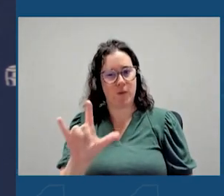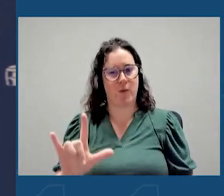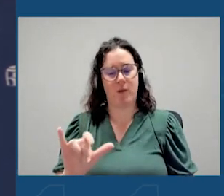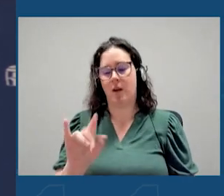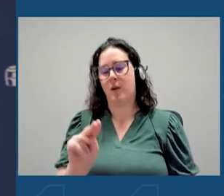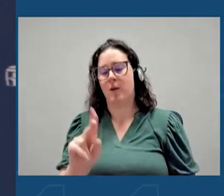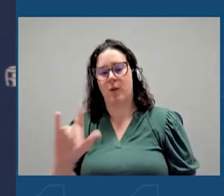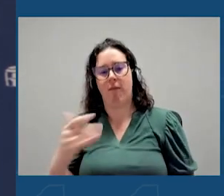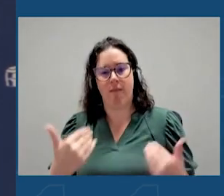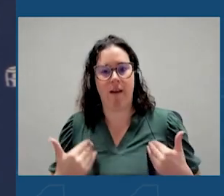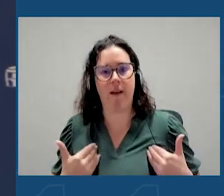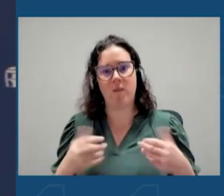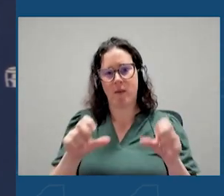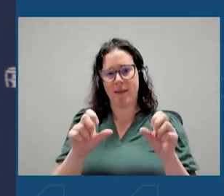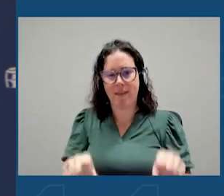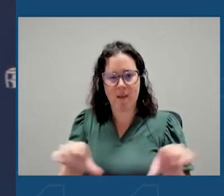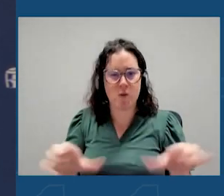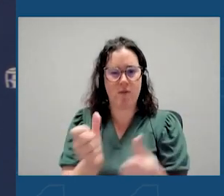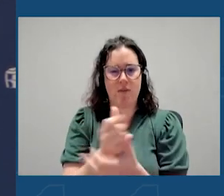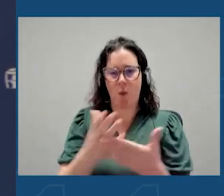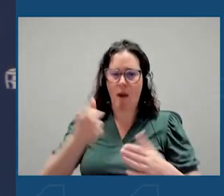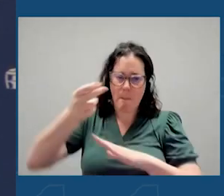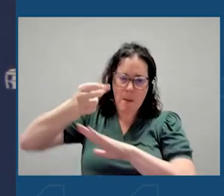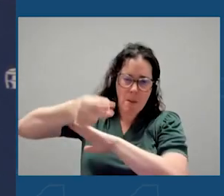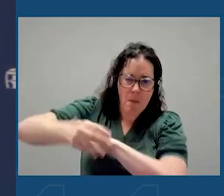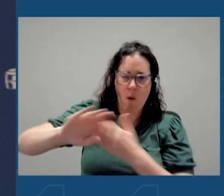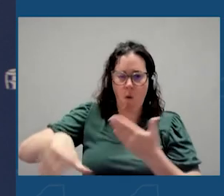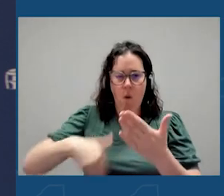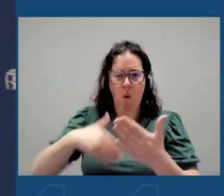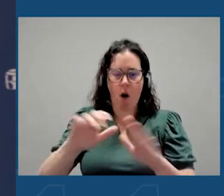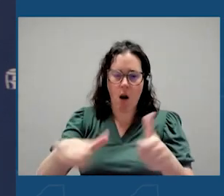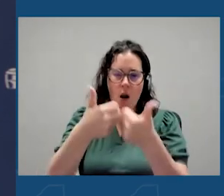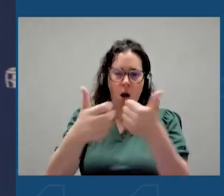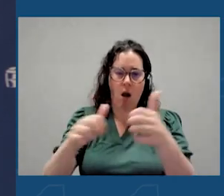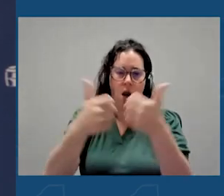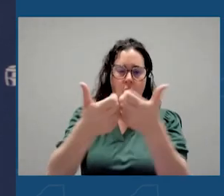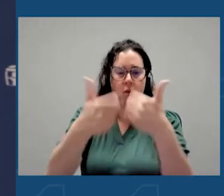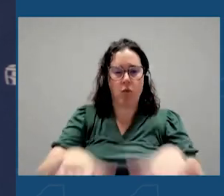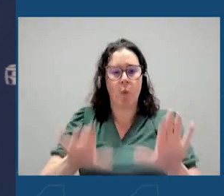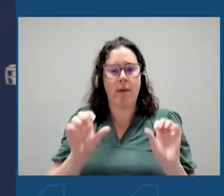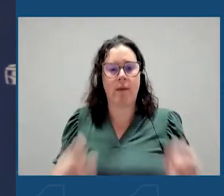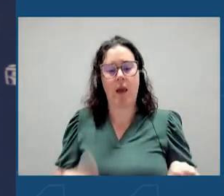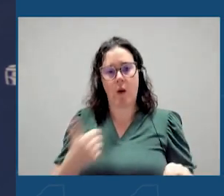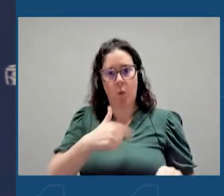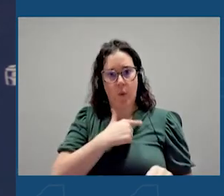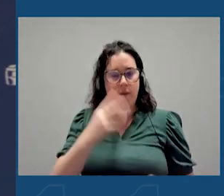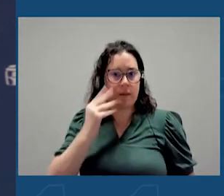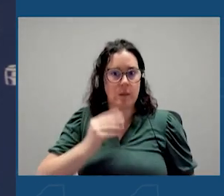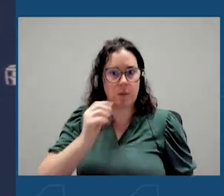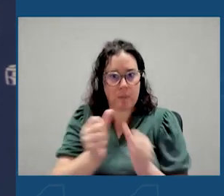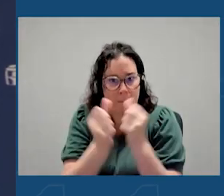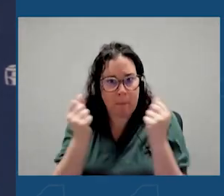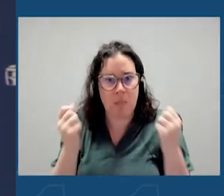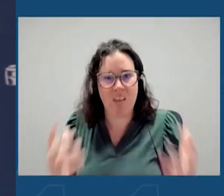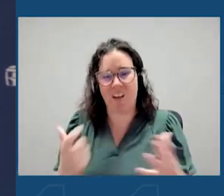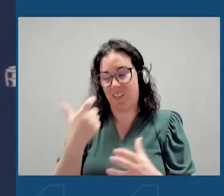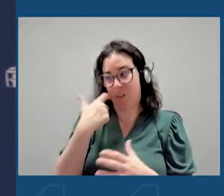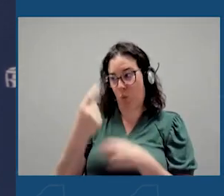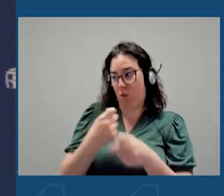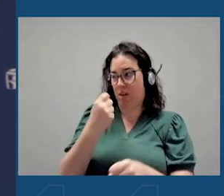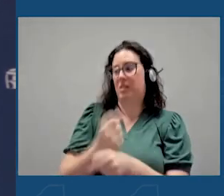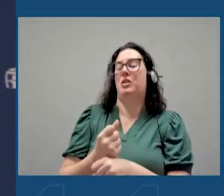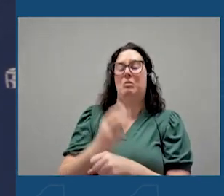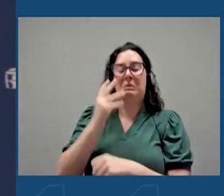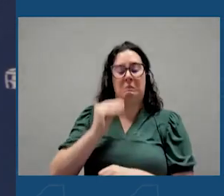can do it, we can overcome all adversity that comes our way. We've been through a lot, my friends. We've been through a lot, particularly this last year. And I